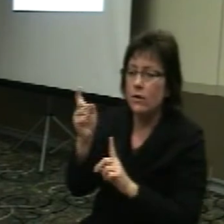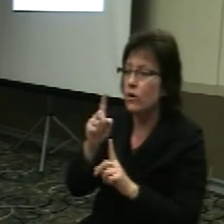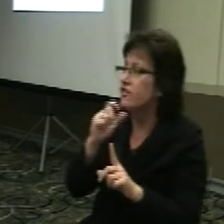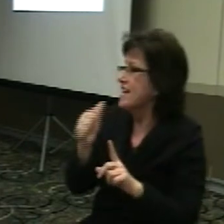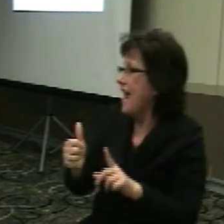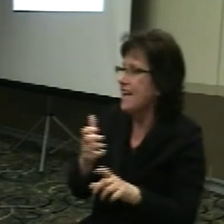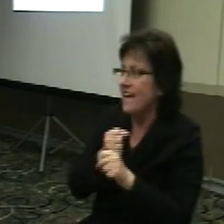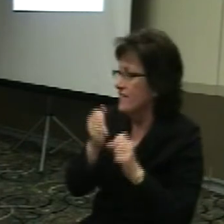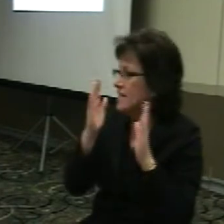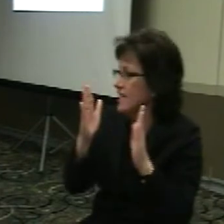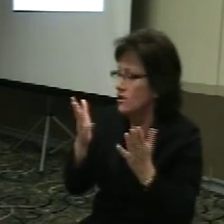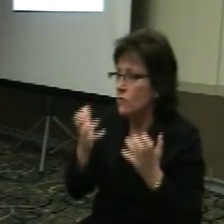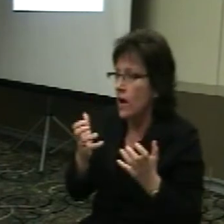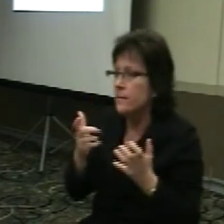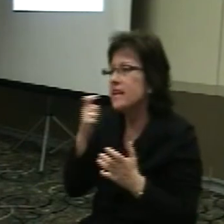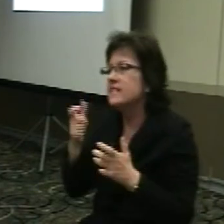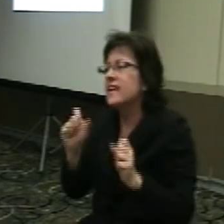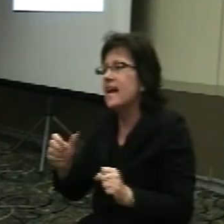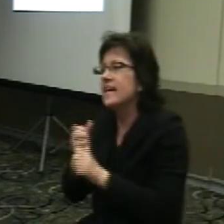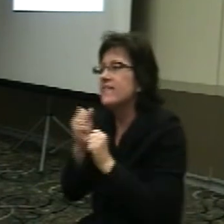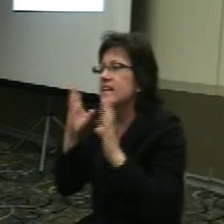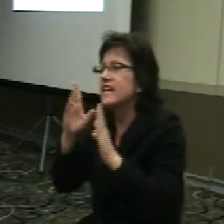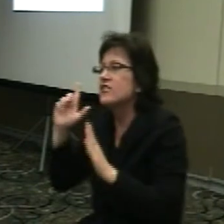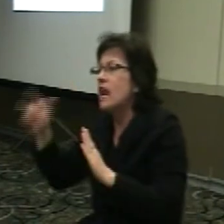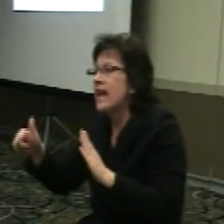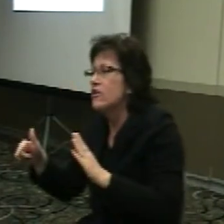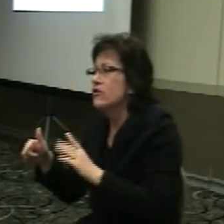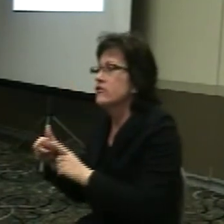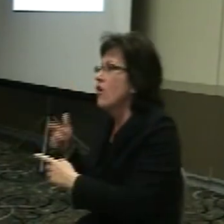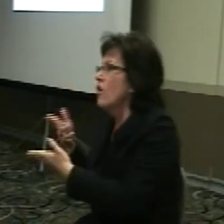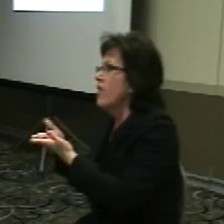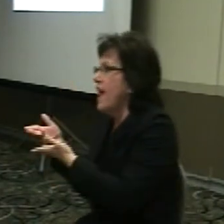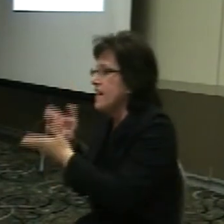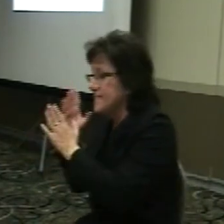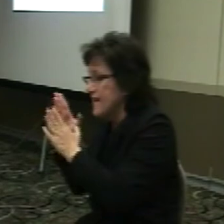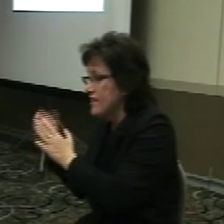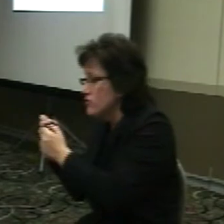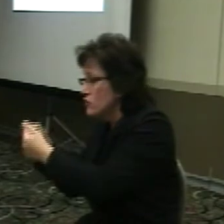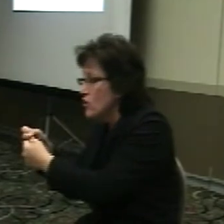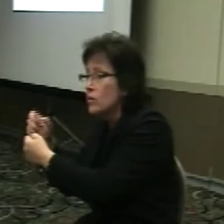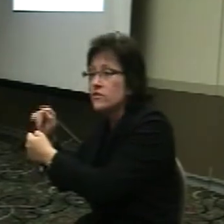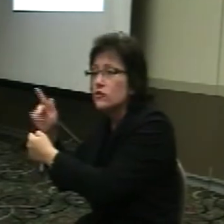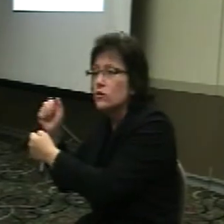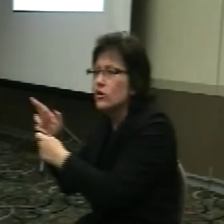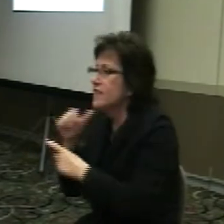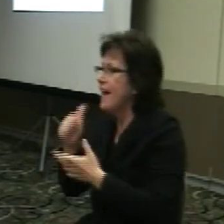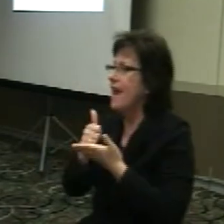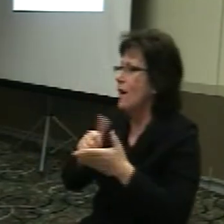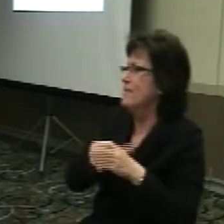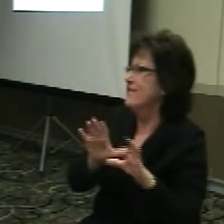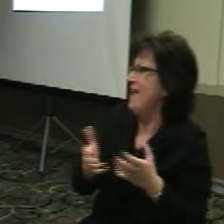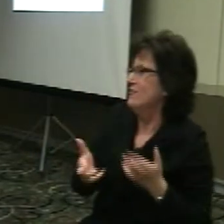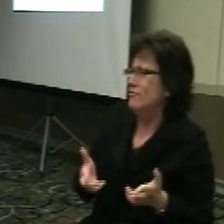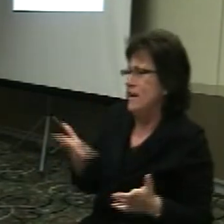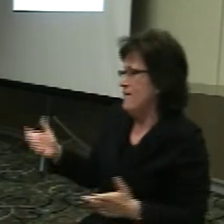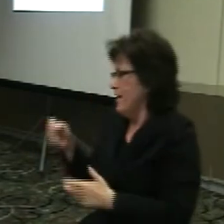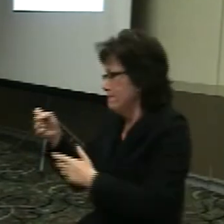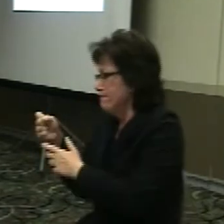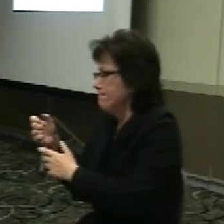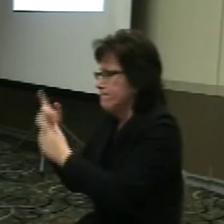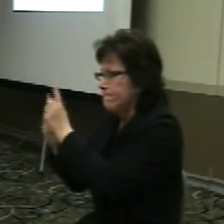want, just because they can get attention later in terms of what's going on. Let's say I make it contingent, and even then there's a question. If I'm giving a tutor, usually you